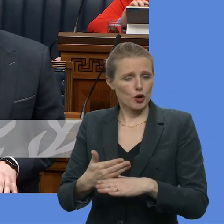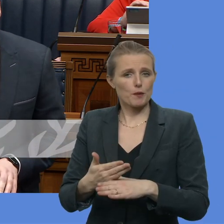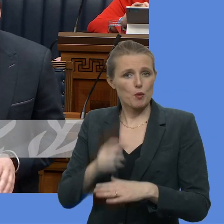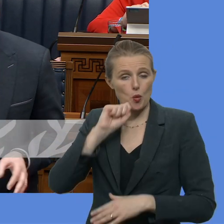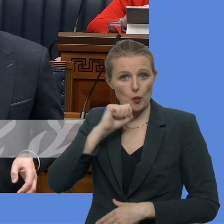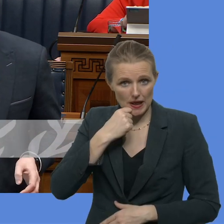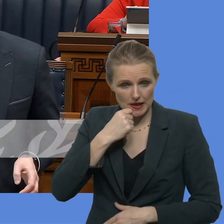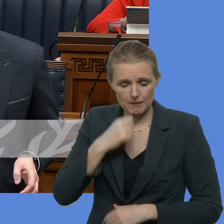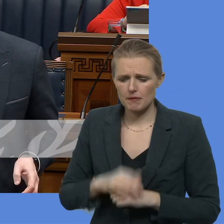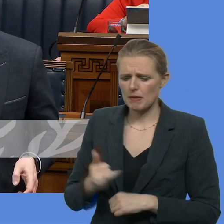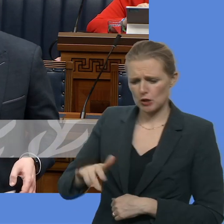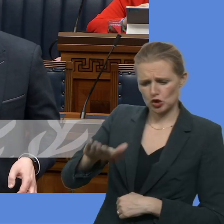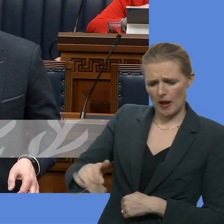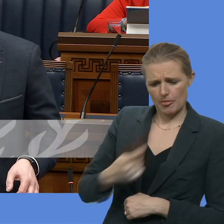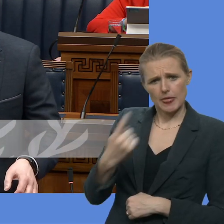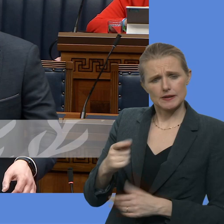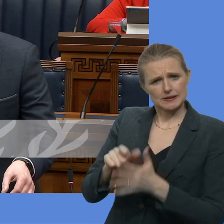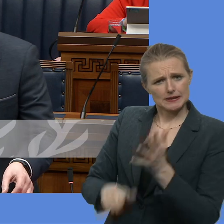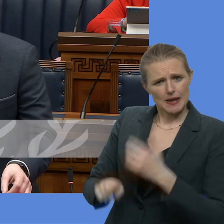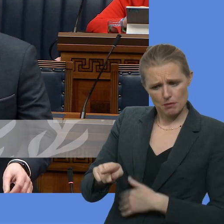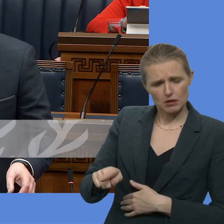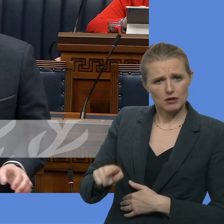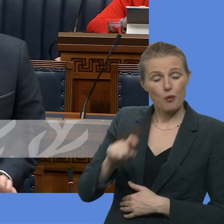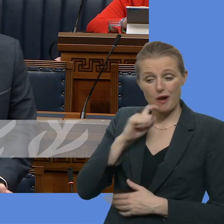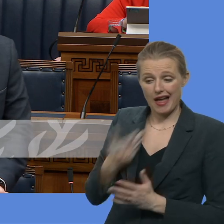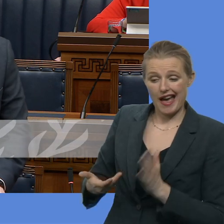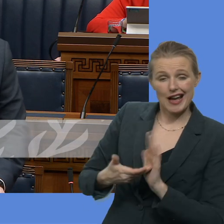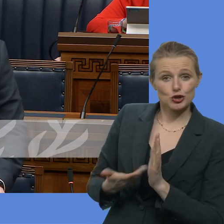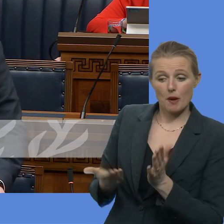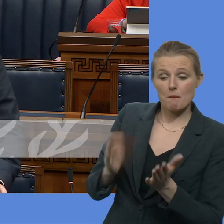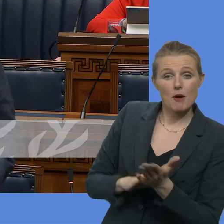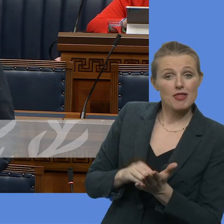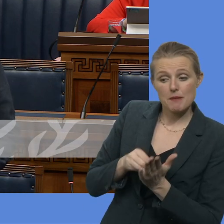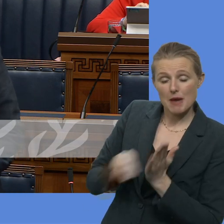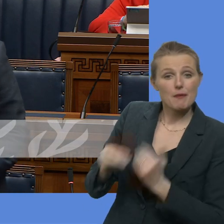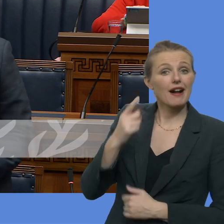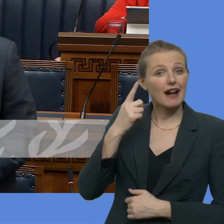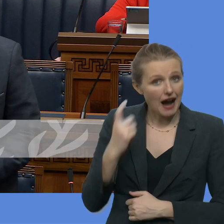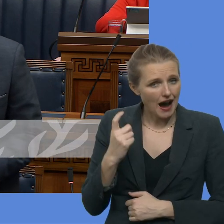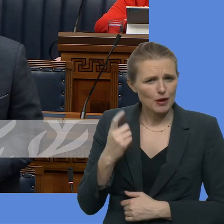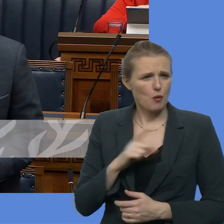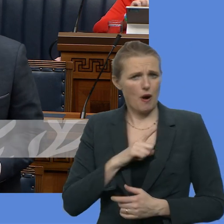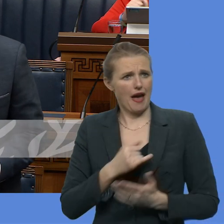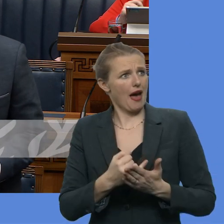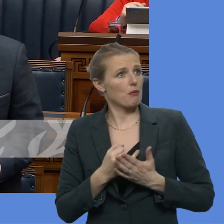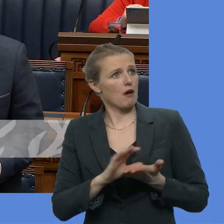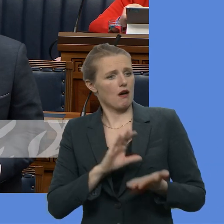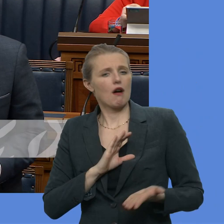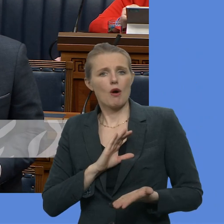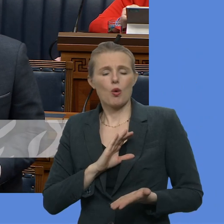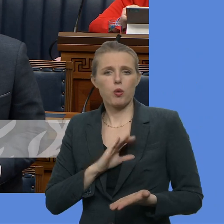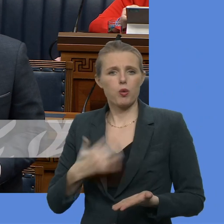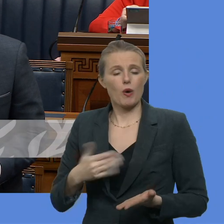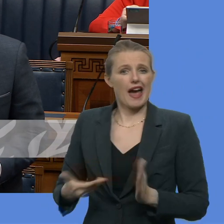of a child with a disability, an extra monthly payment is also available to help with the extra costs of bringing up a disabled